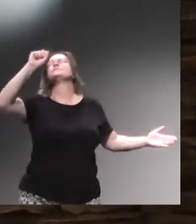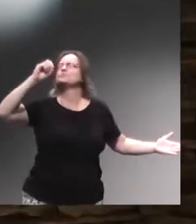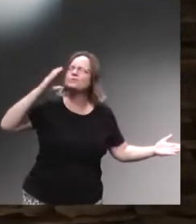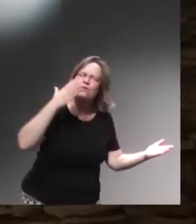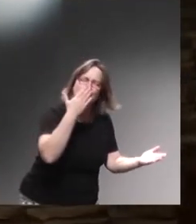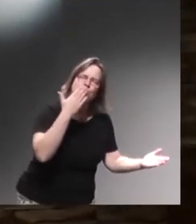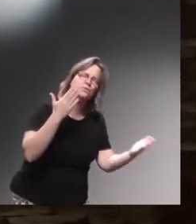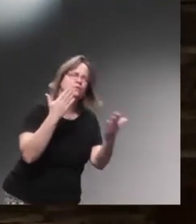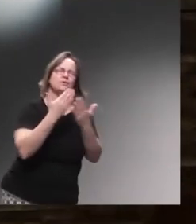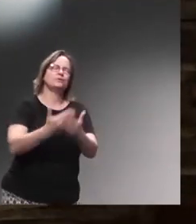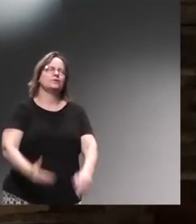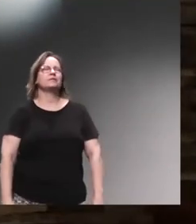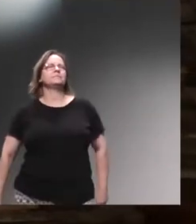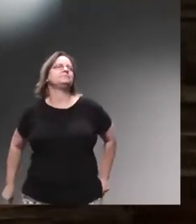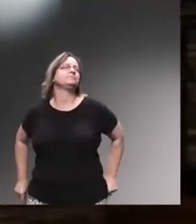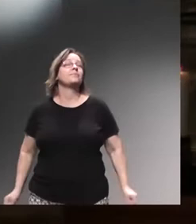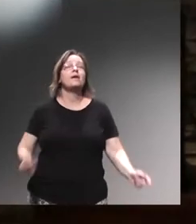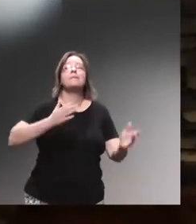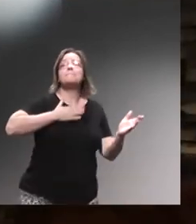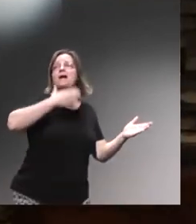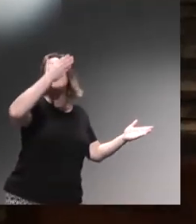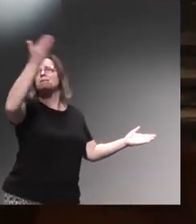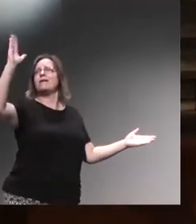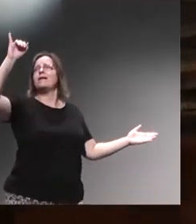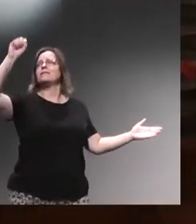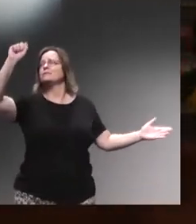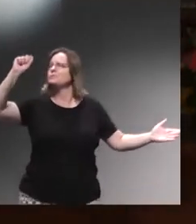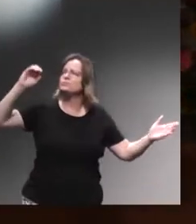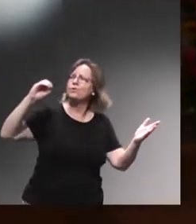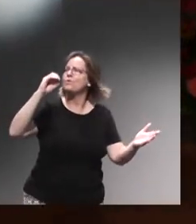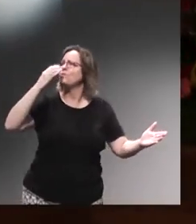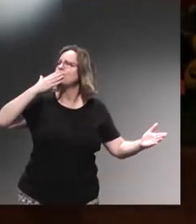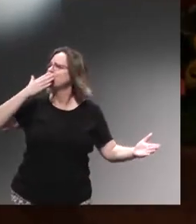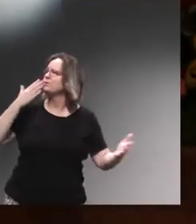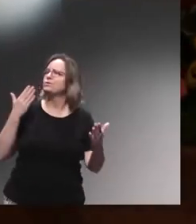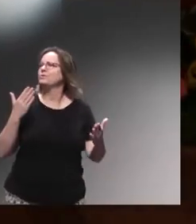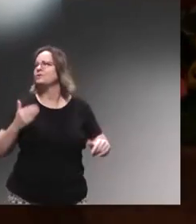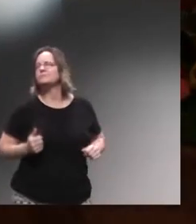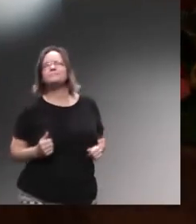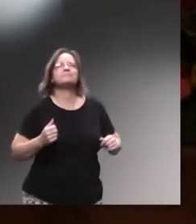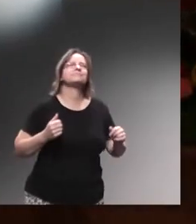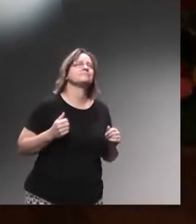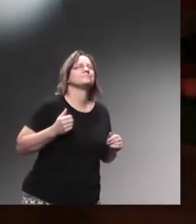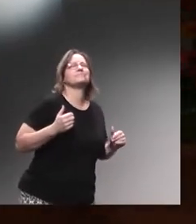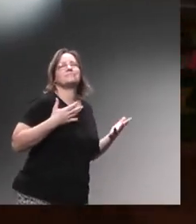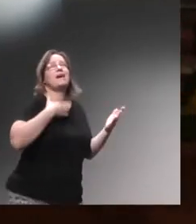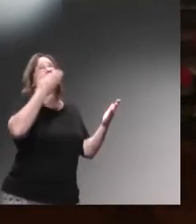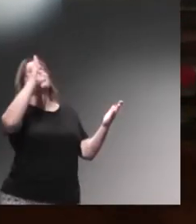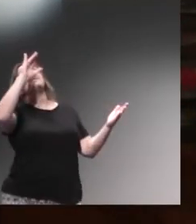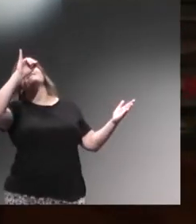God is so good. My God is so good.